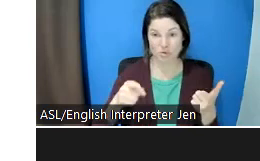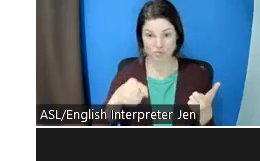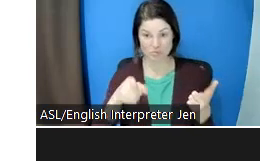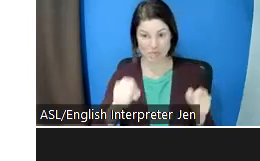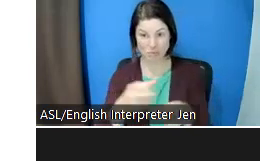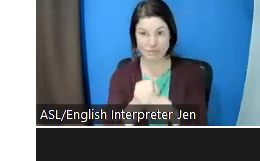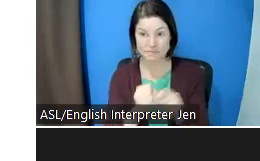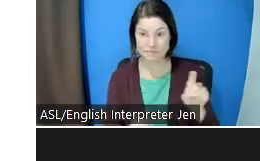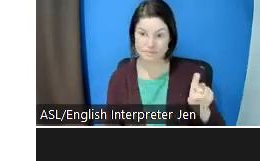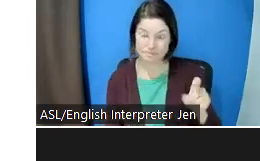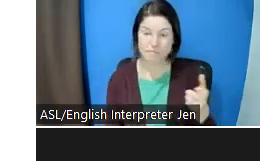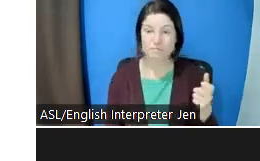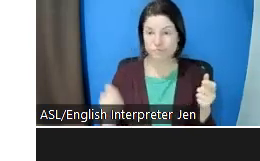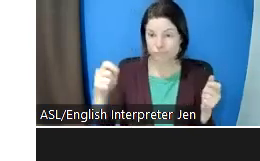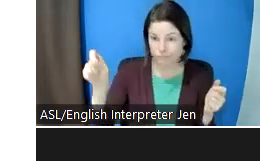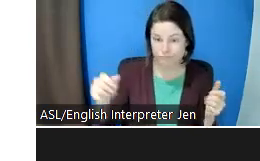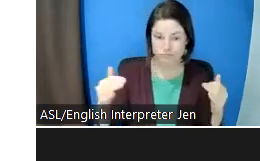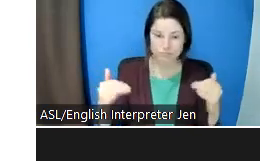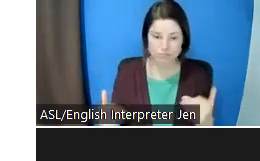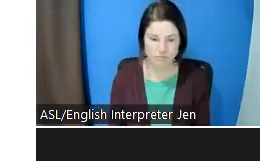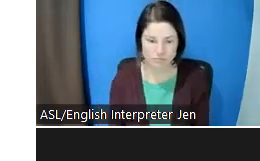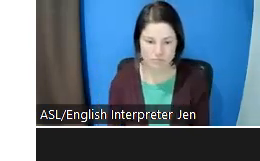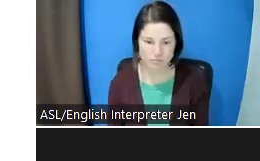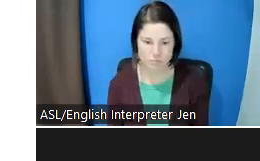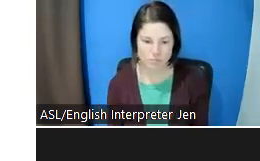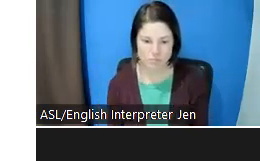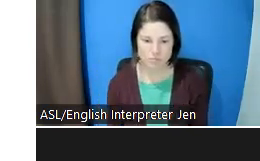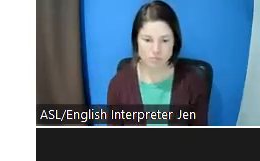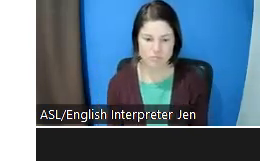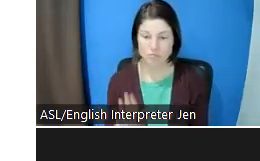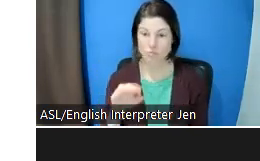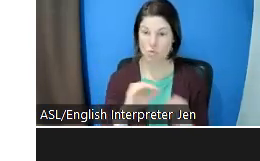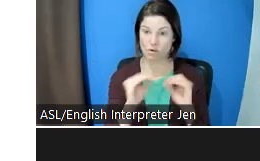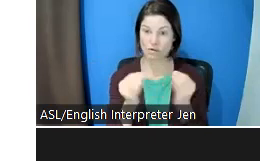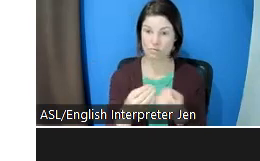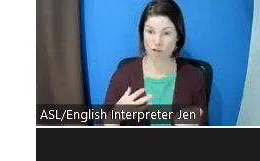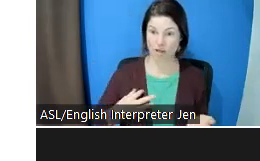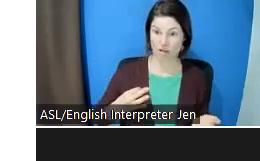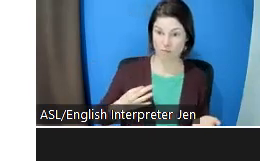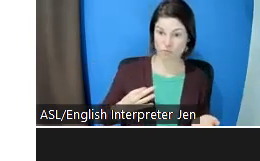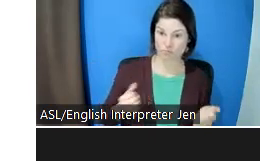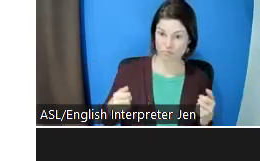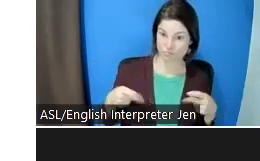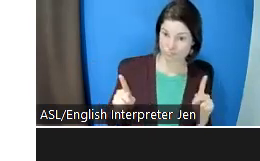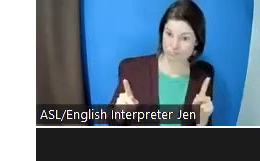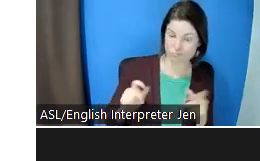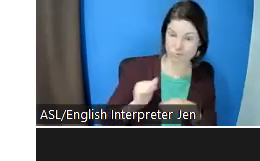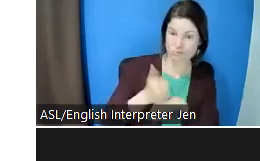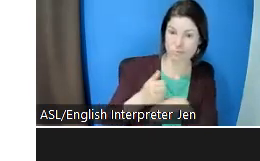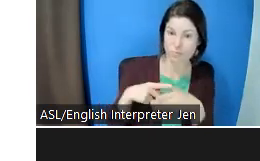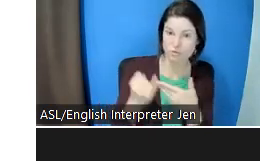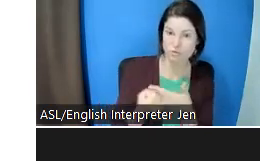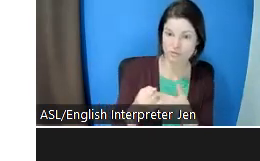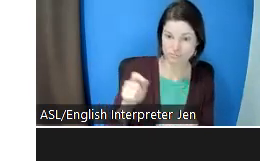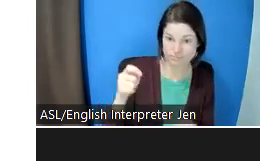your organization's eligibility and allowable project costs, and also provide